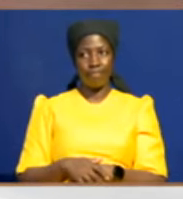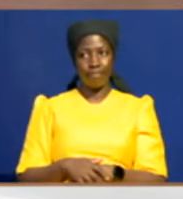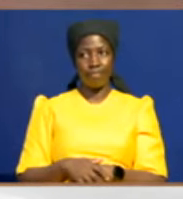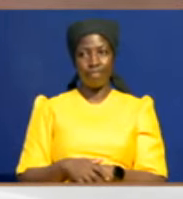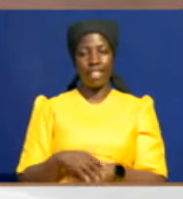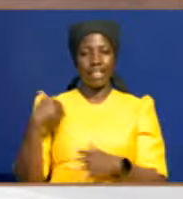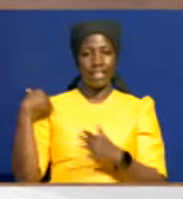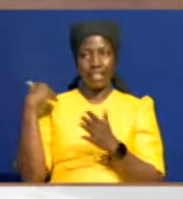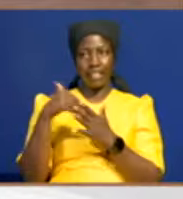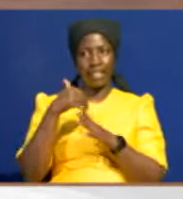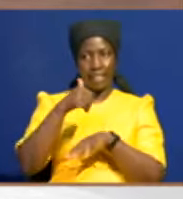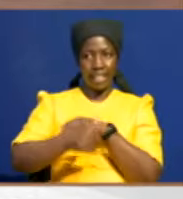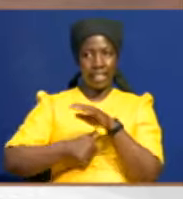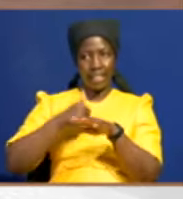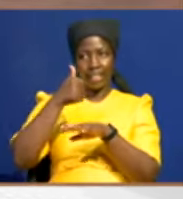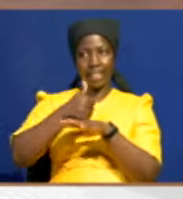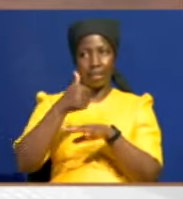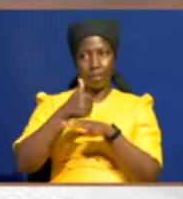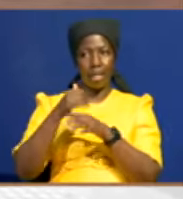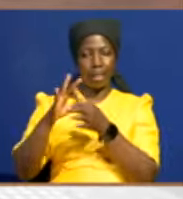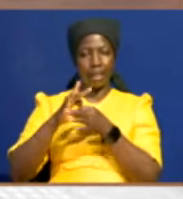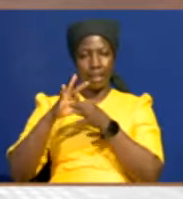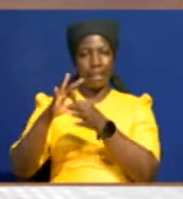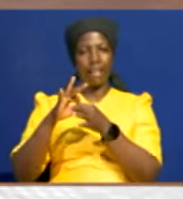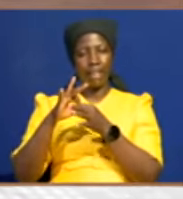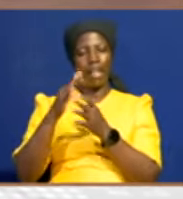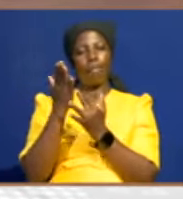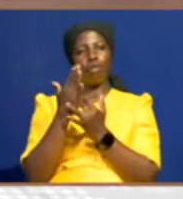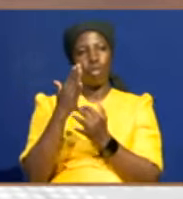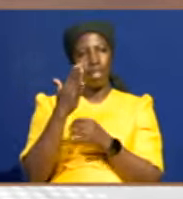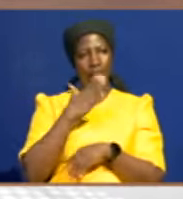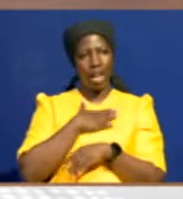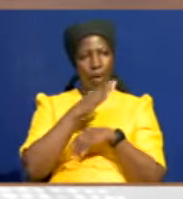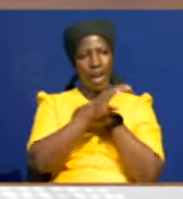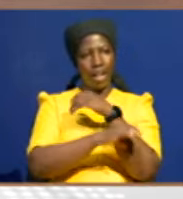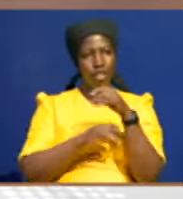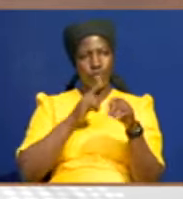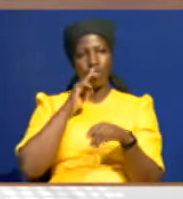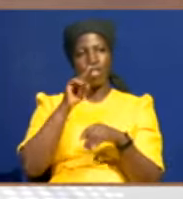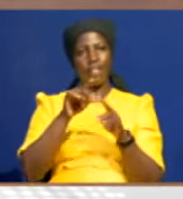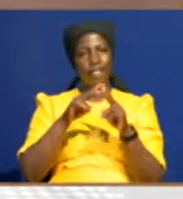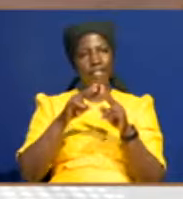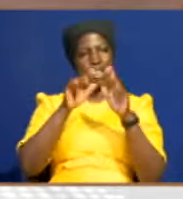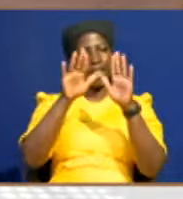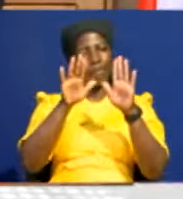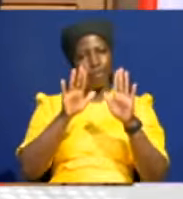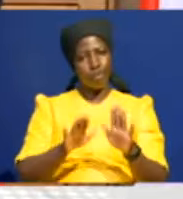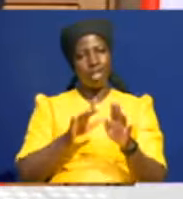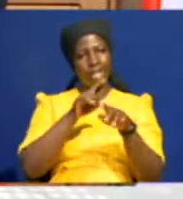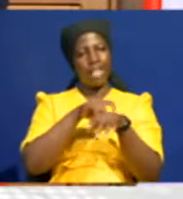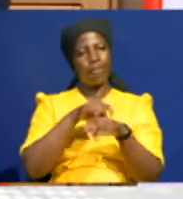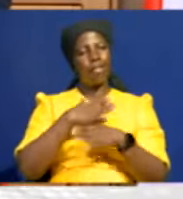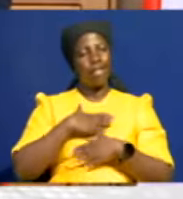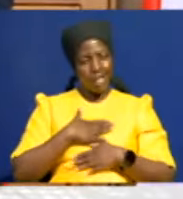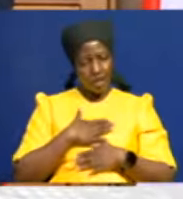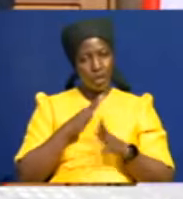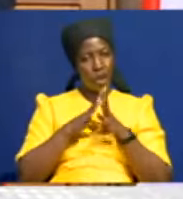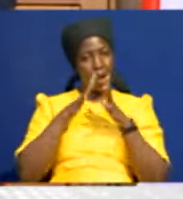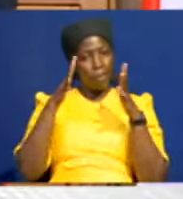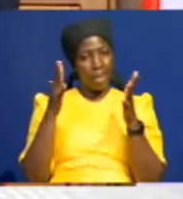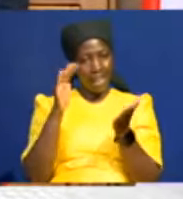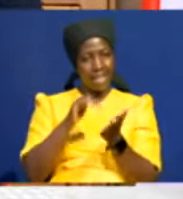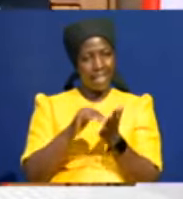since the establishment of diplomatic relations between our countries. Hence, this is a crucially important moment, and to me personally, it is a huge honor. Once